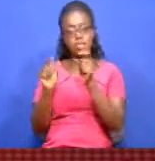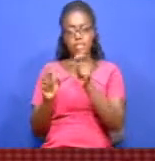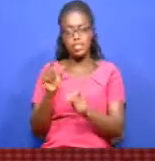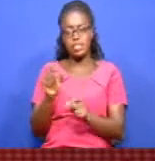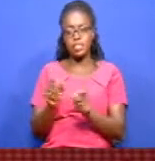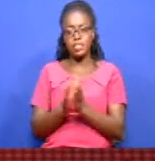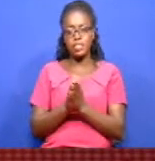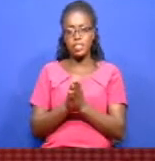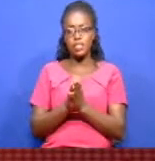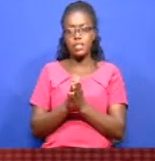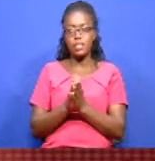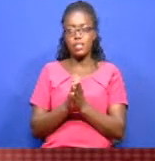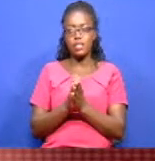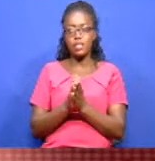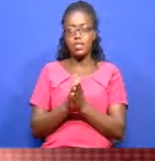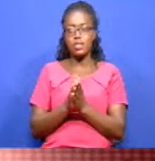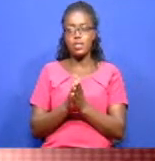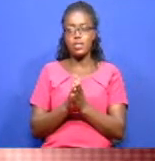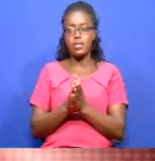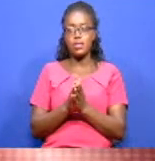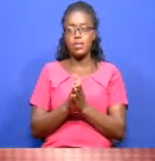For Mombasa,